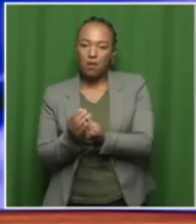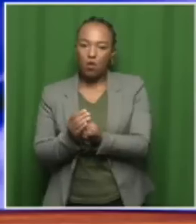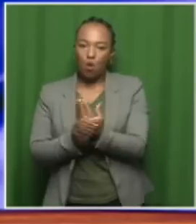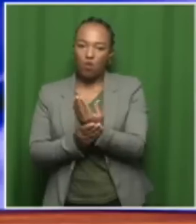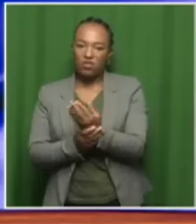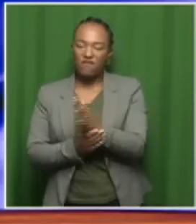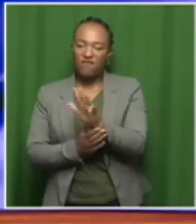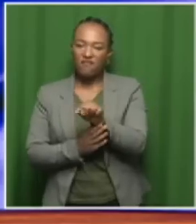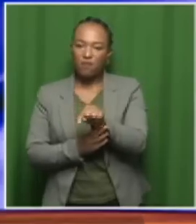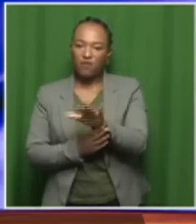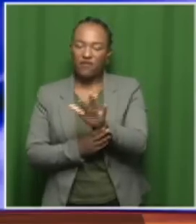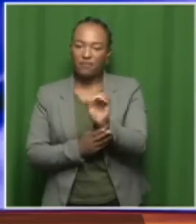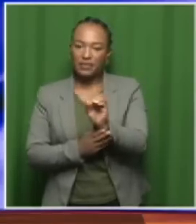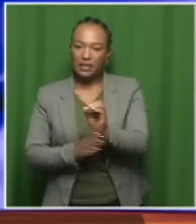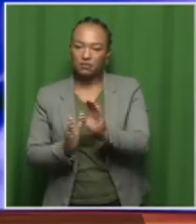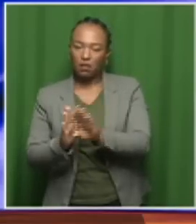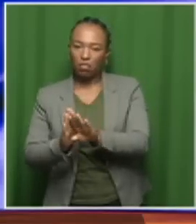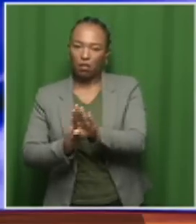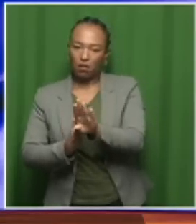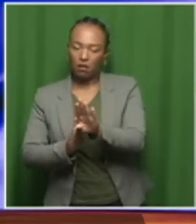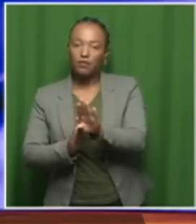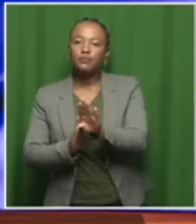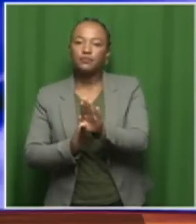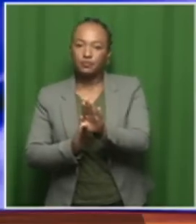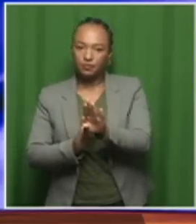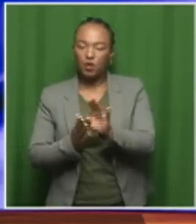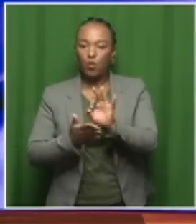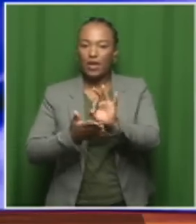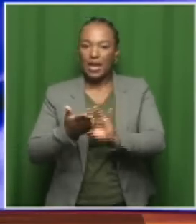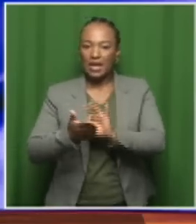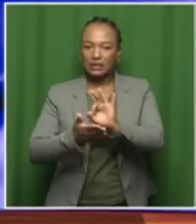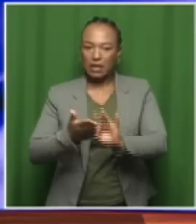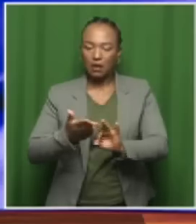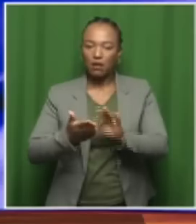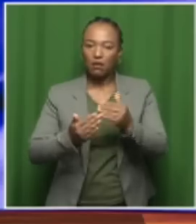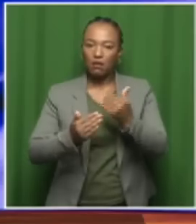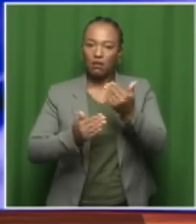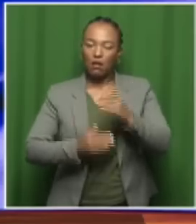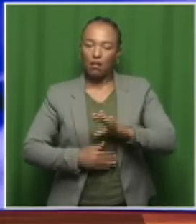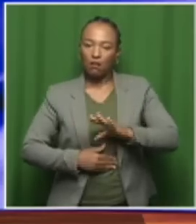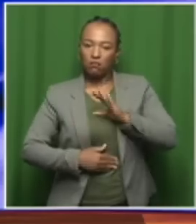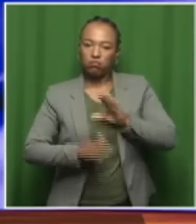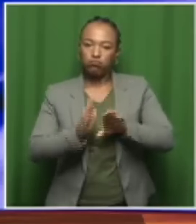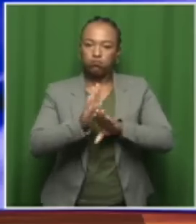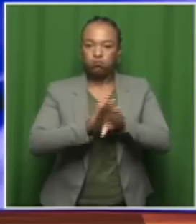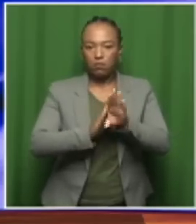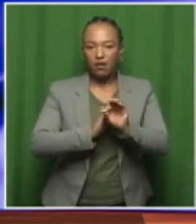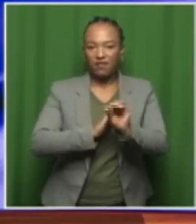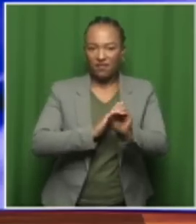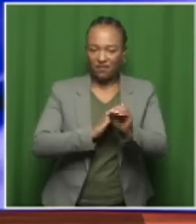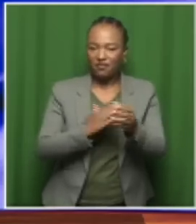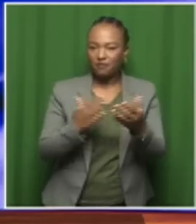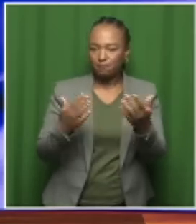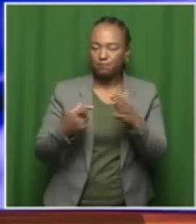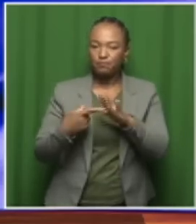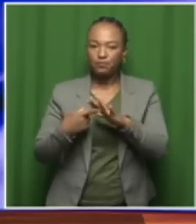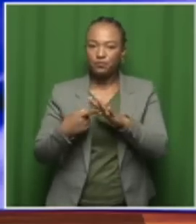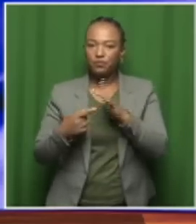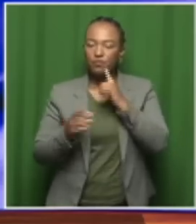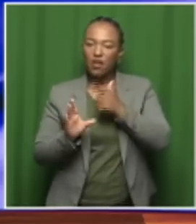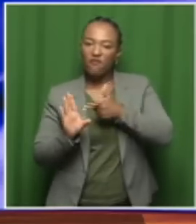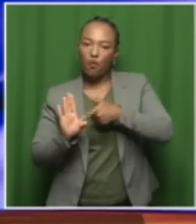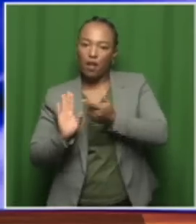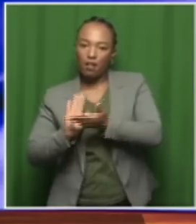recovering domestic demand, supported by renewed post-election confidence and improved energy security. With factors such as fuel price